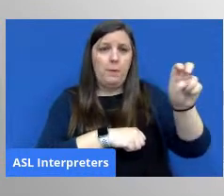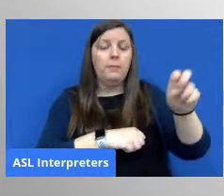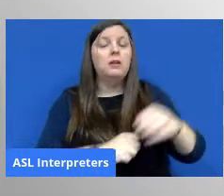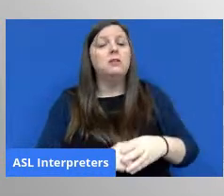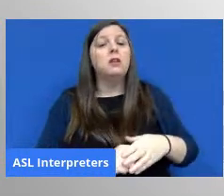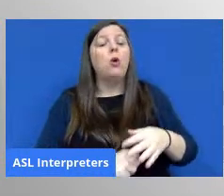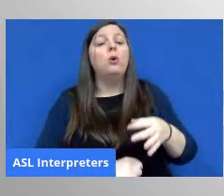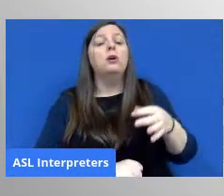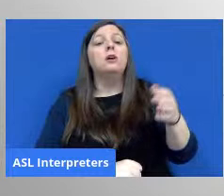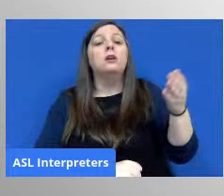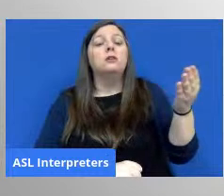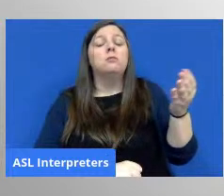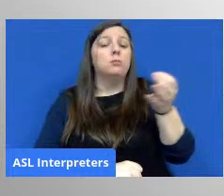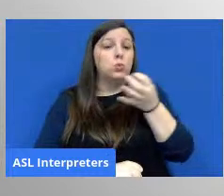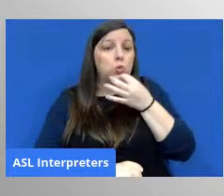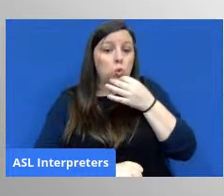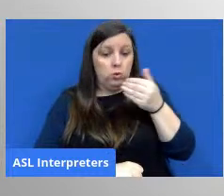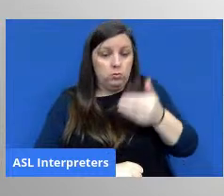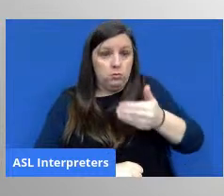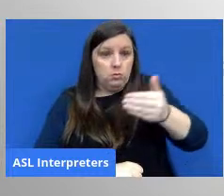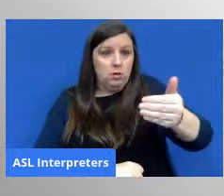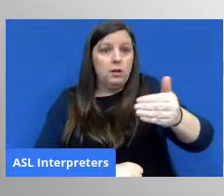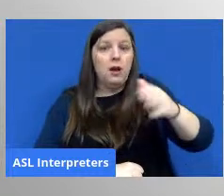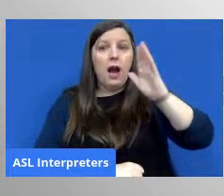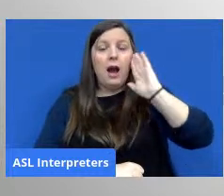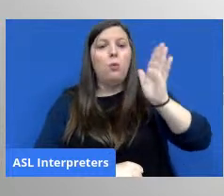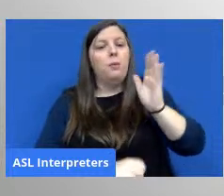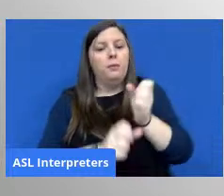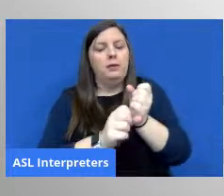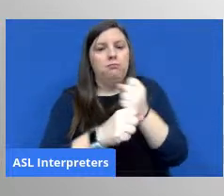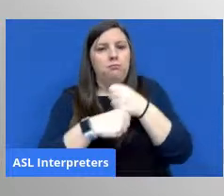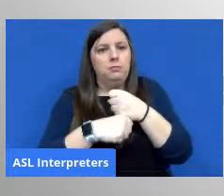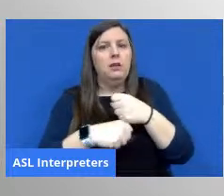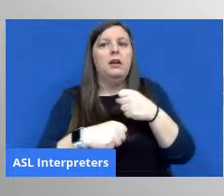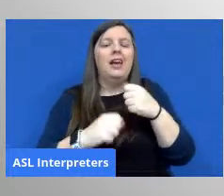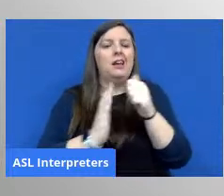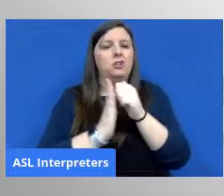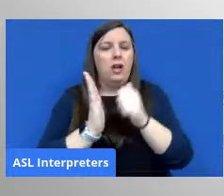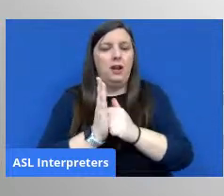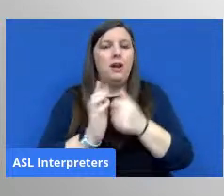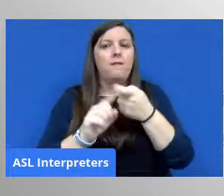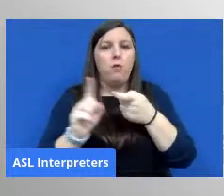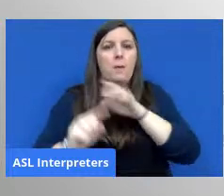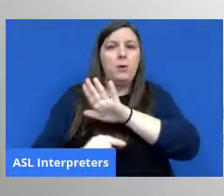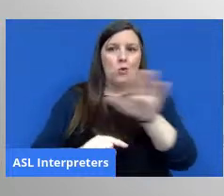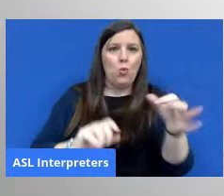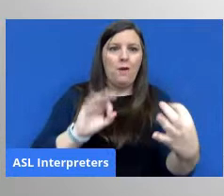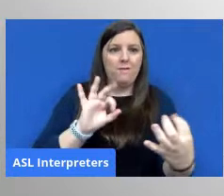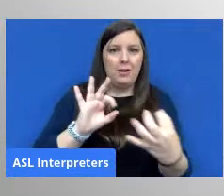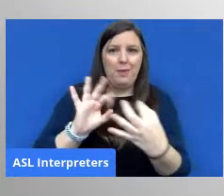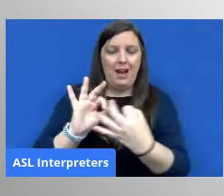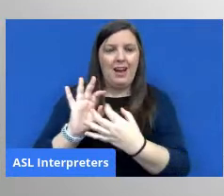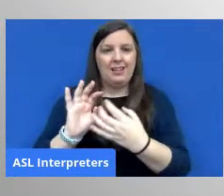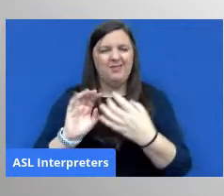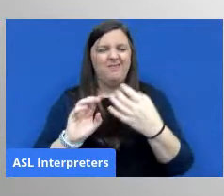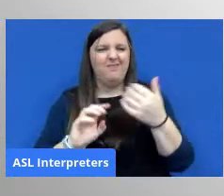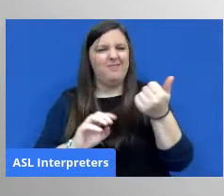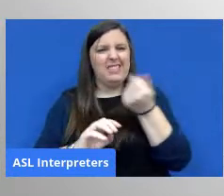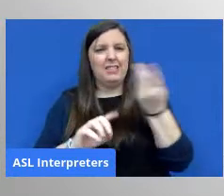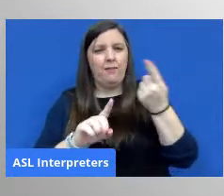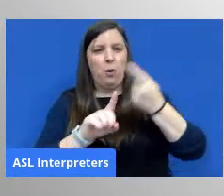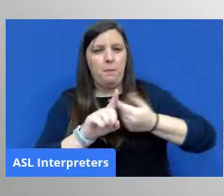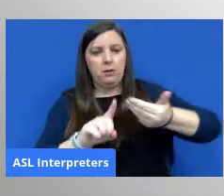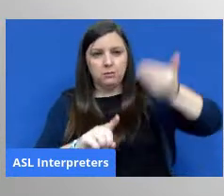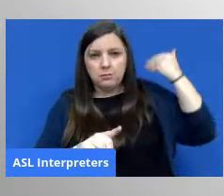be building a tentative agenda based on feedback from you all several months ago, as well